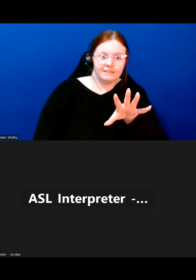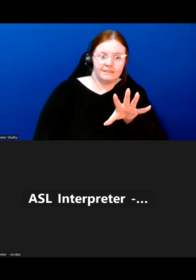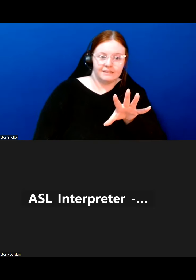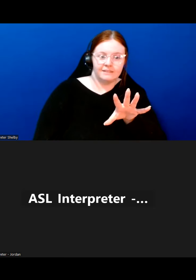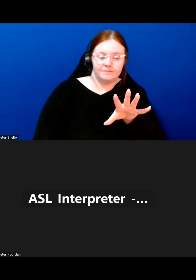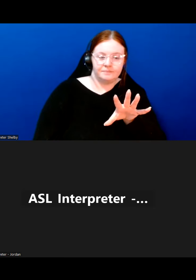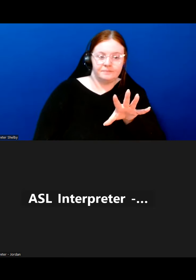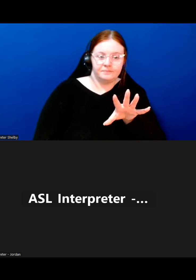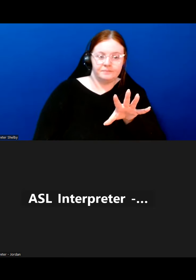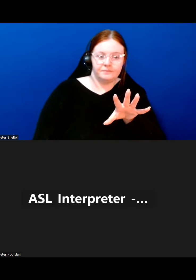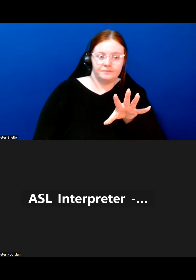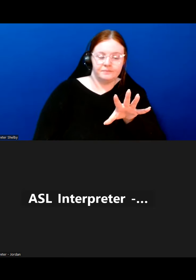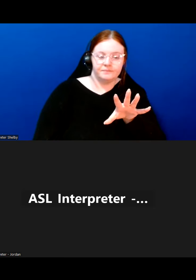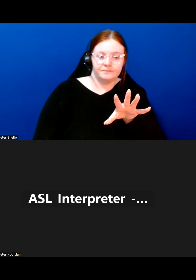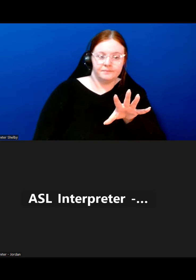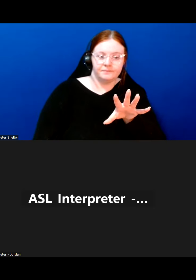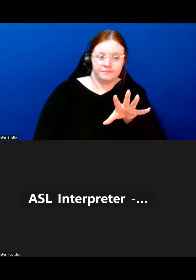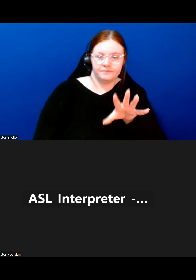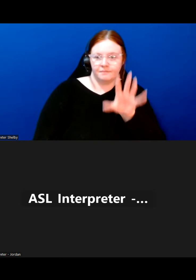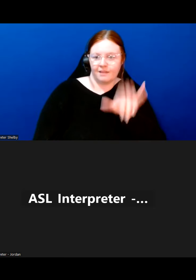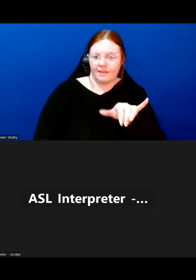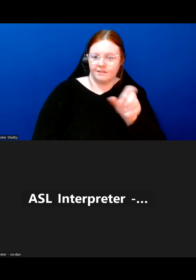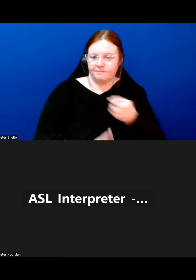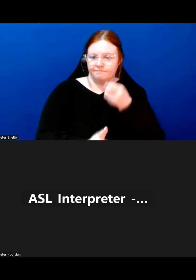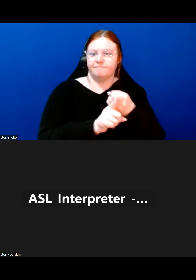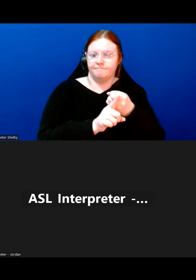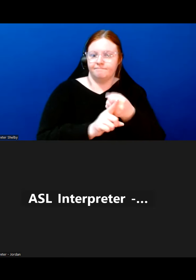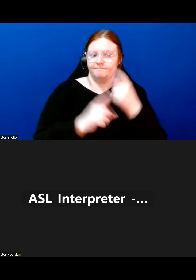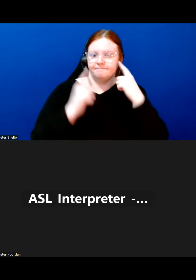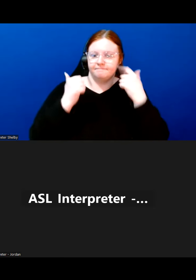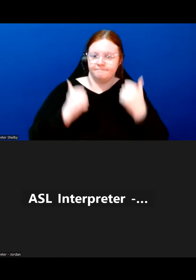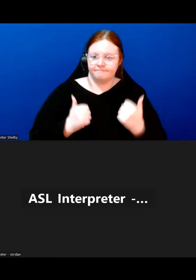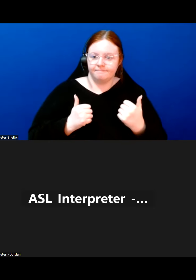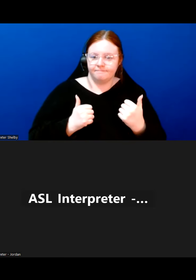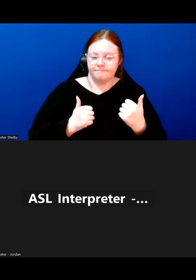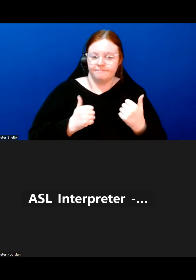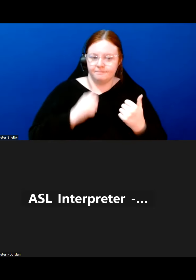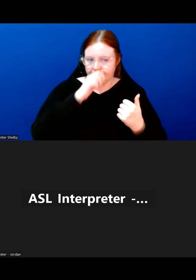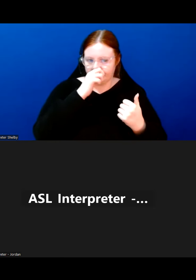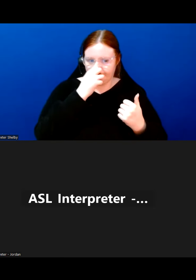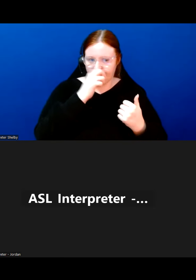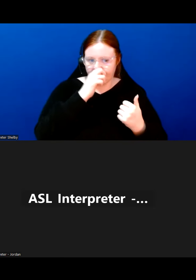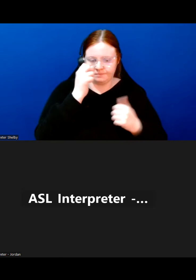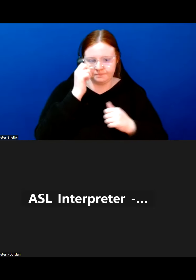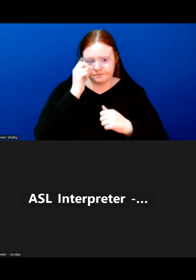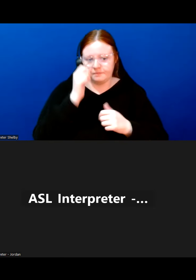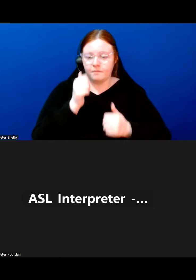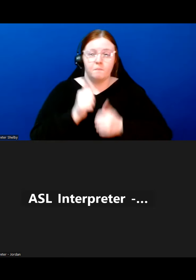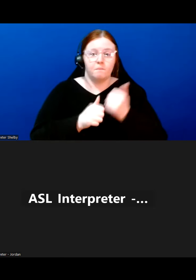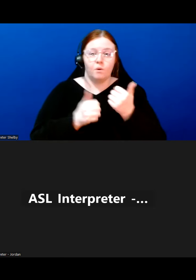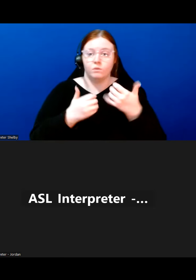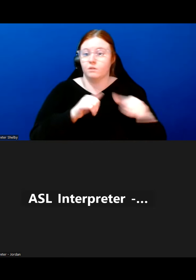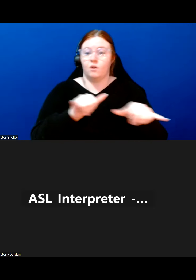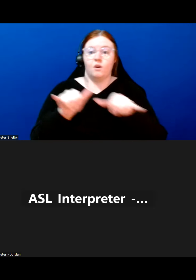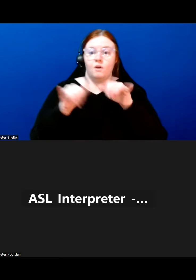in red, that is where the problem is. So the most common type of